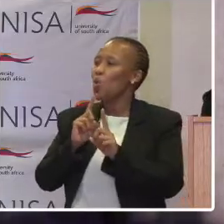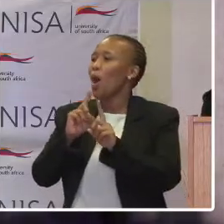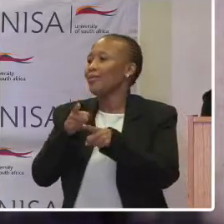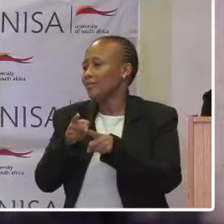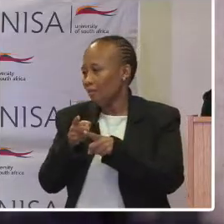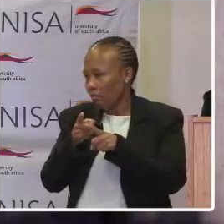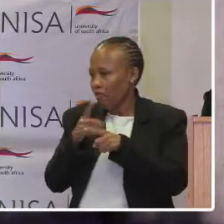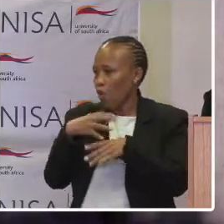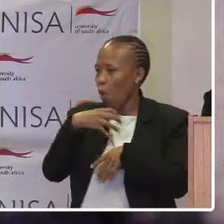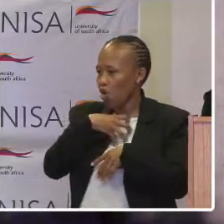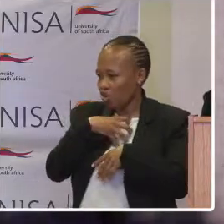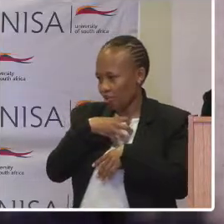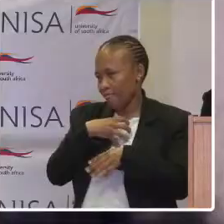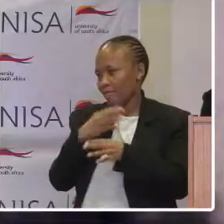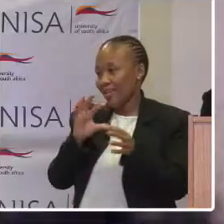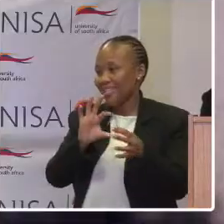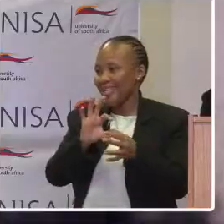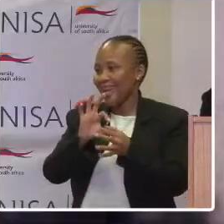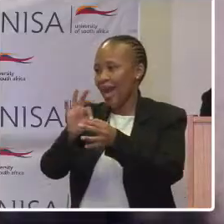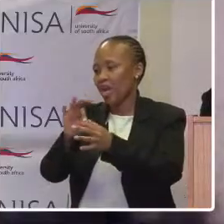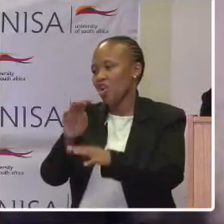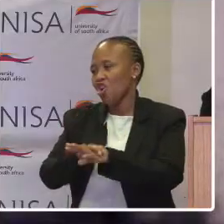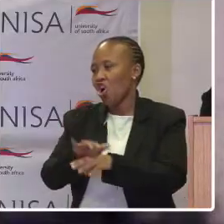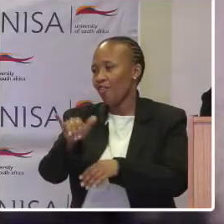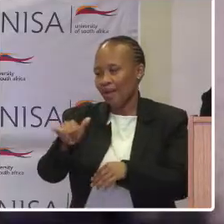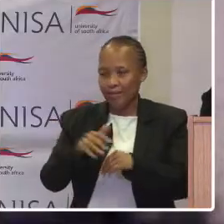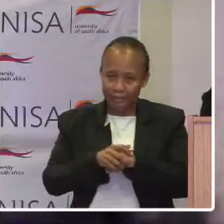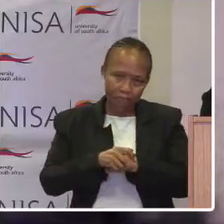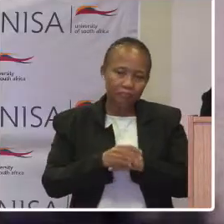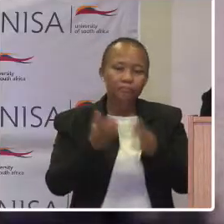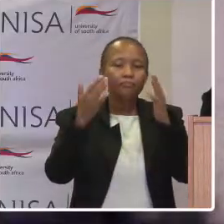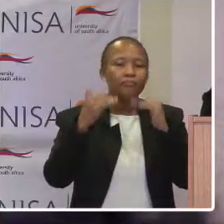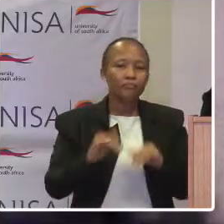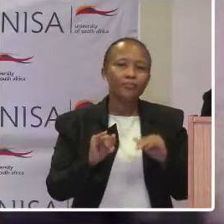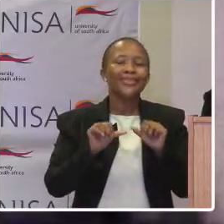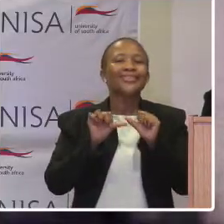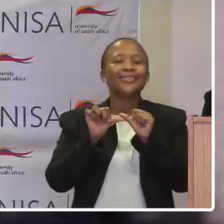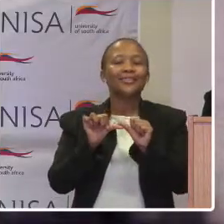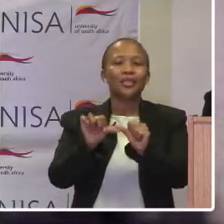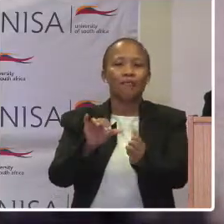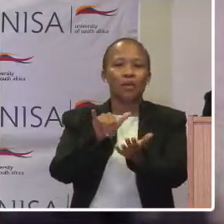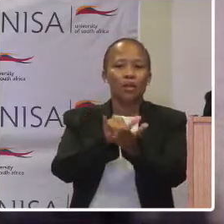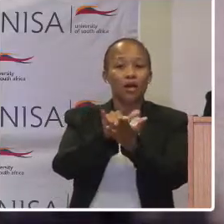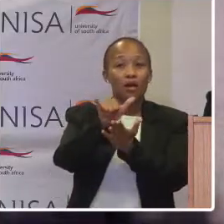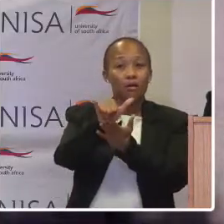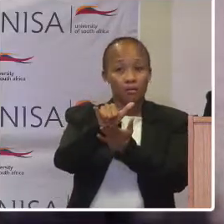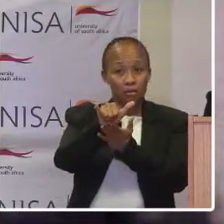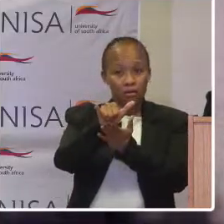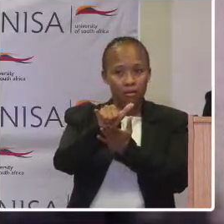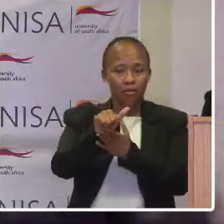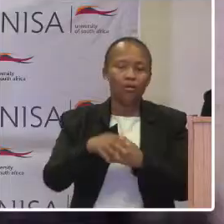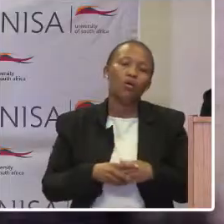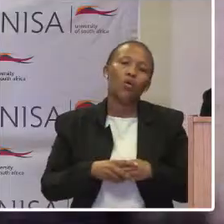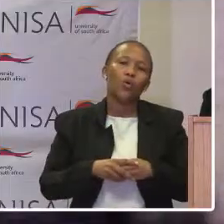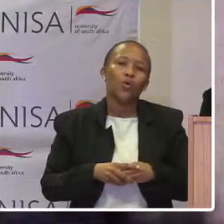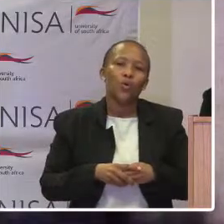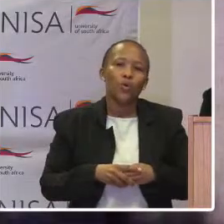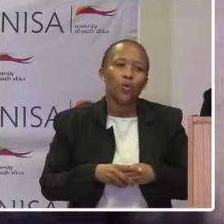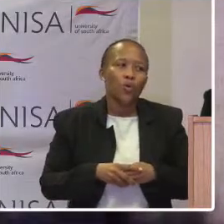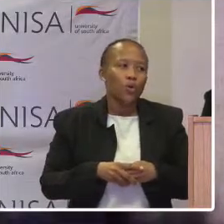that. The third question, I believe, was on sustainable aviation. This is a very,